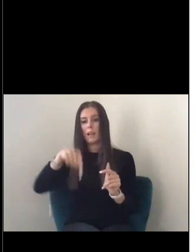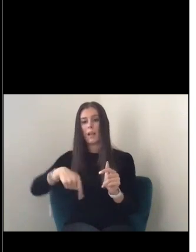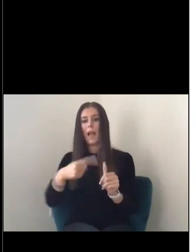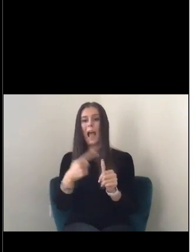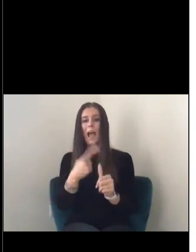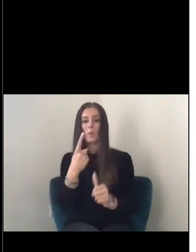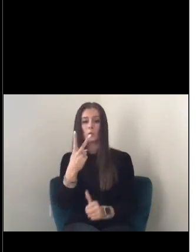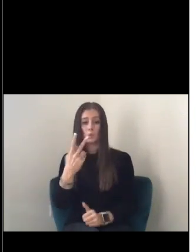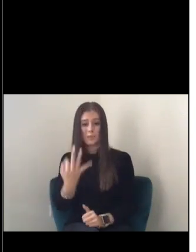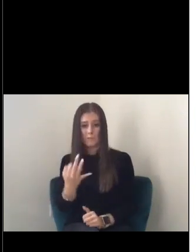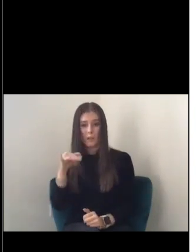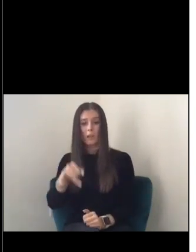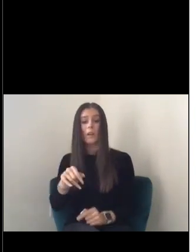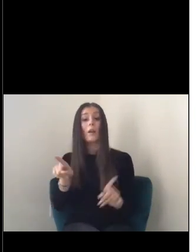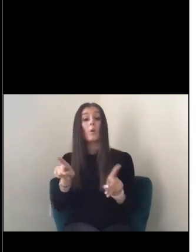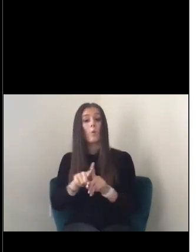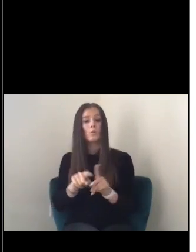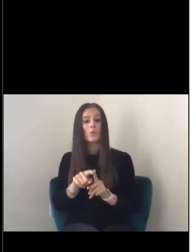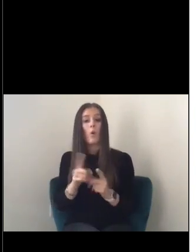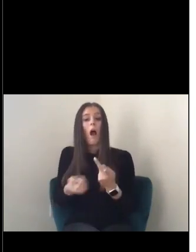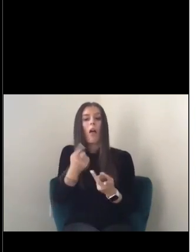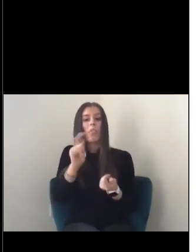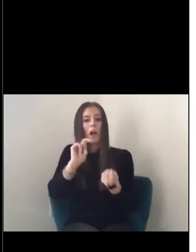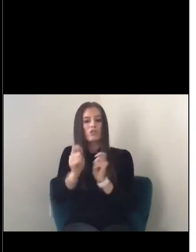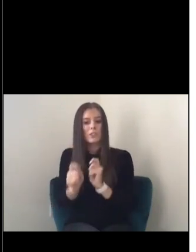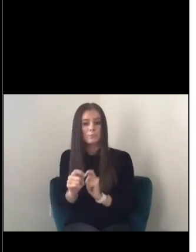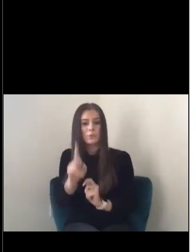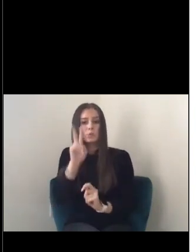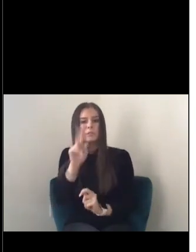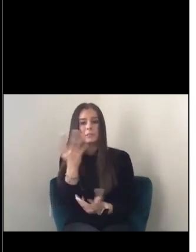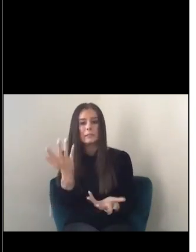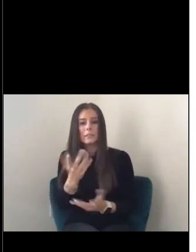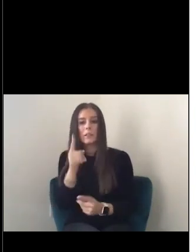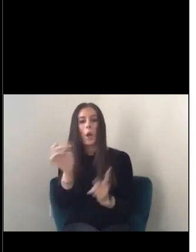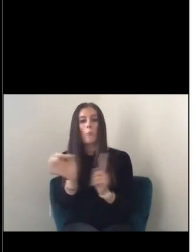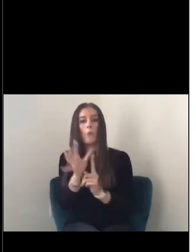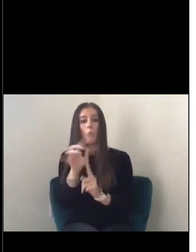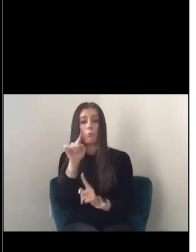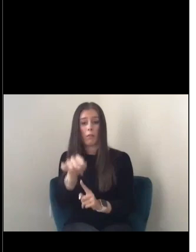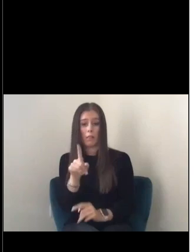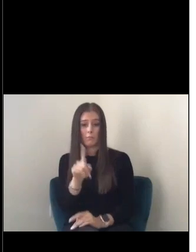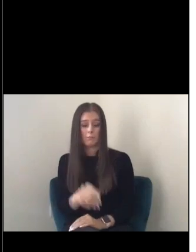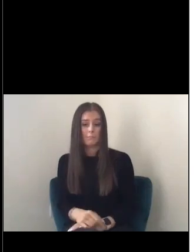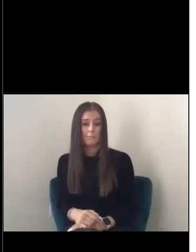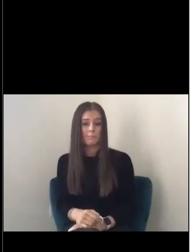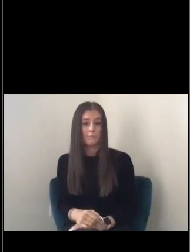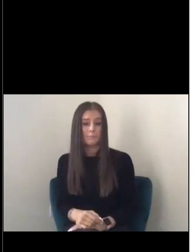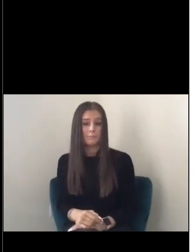And the other adjustments to our proposals are shown in purple colour.